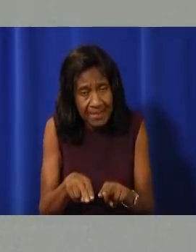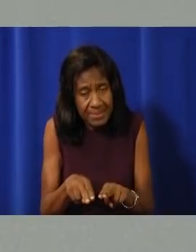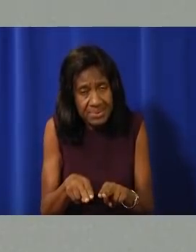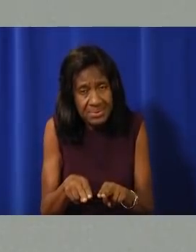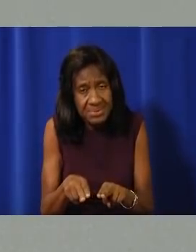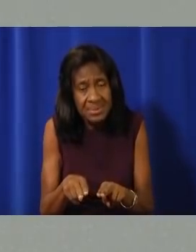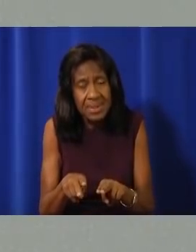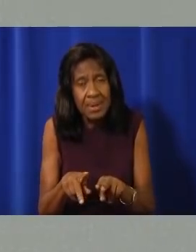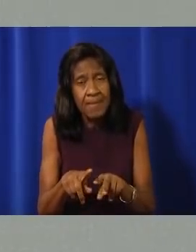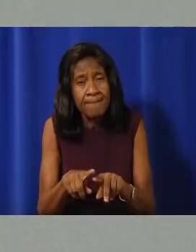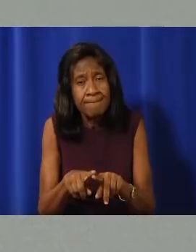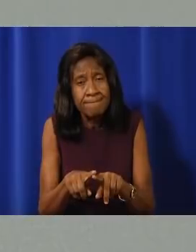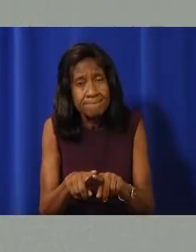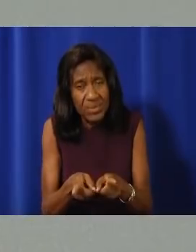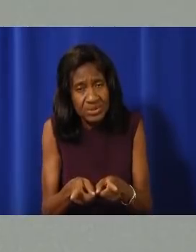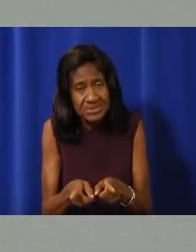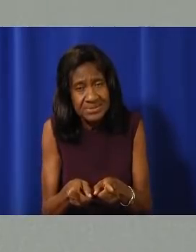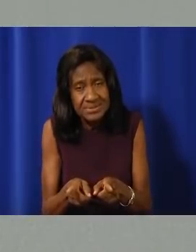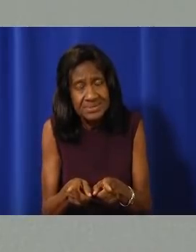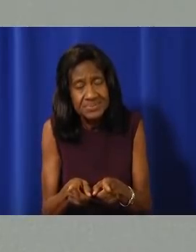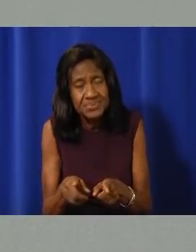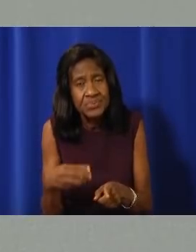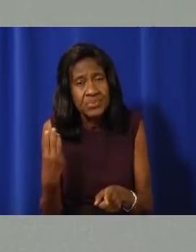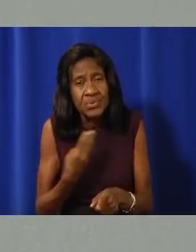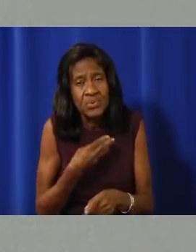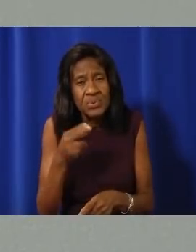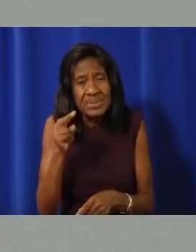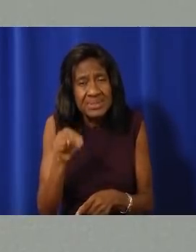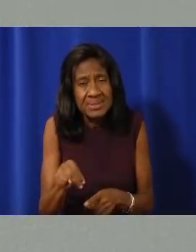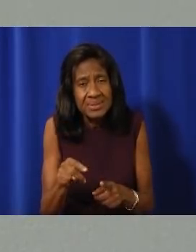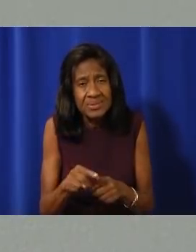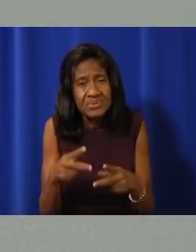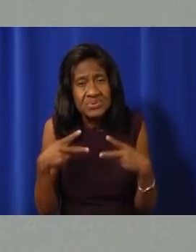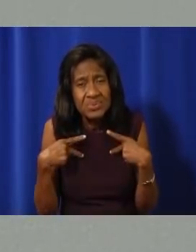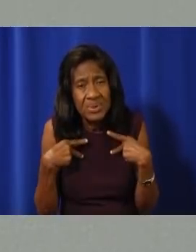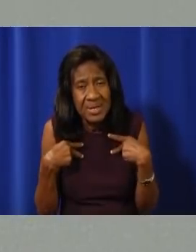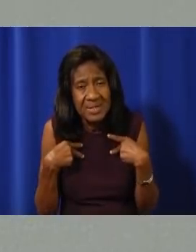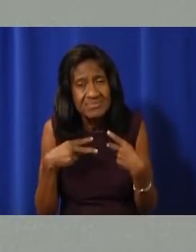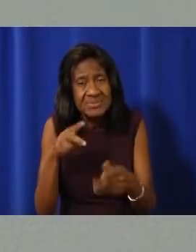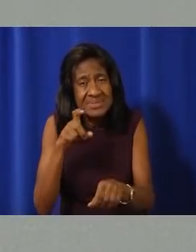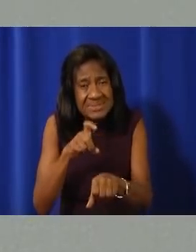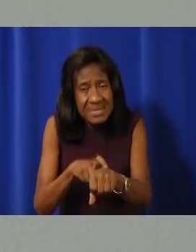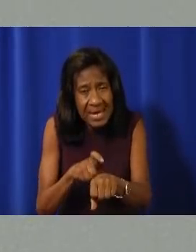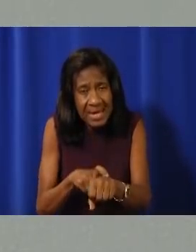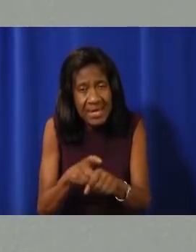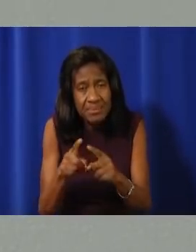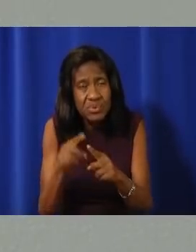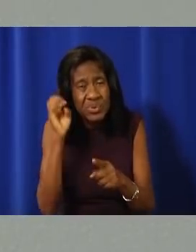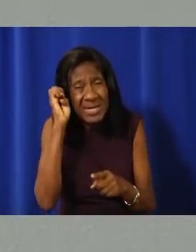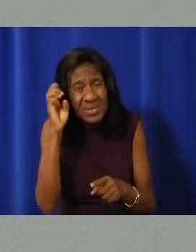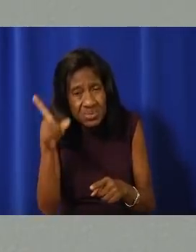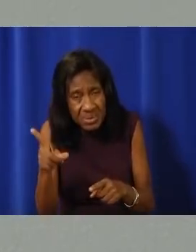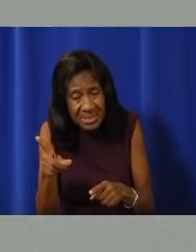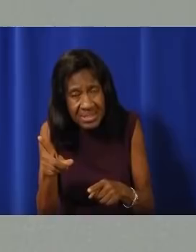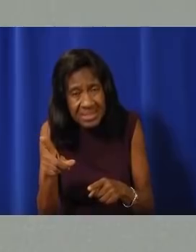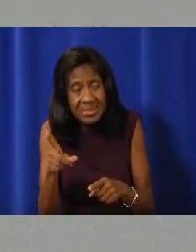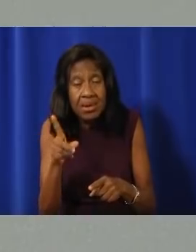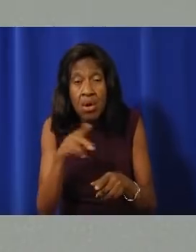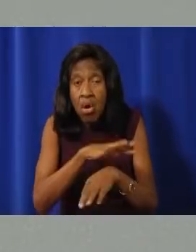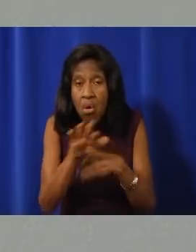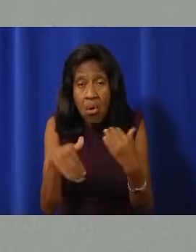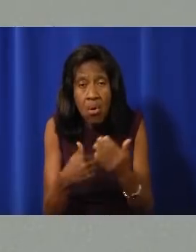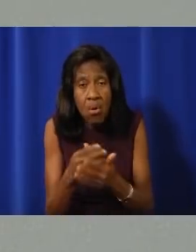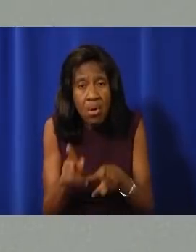needed to, and we need to have the time to be able to educate the people of the country and ensure that they understand